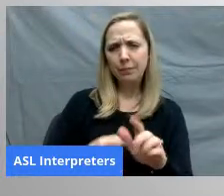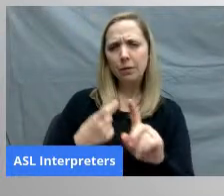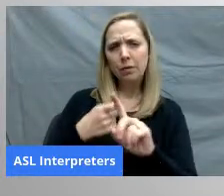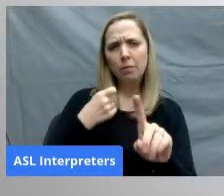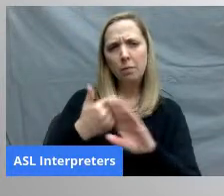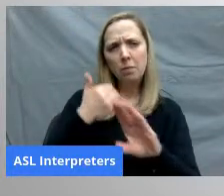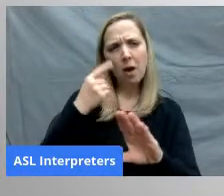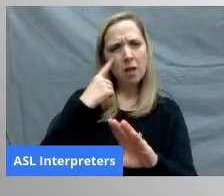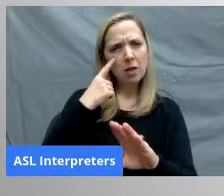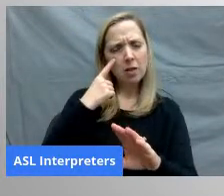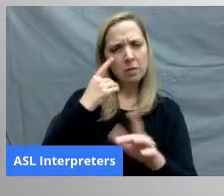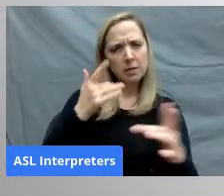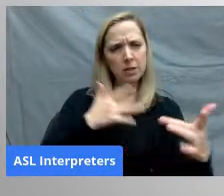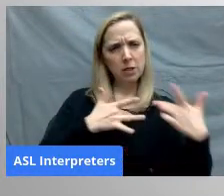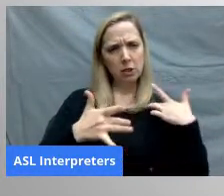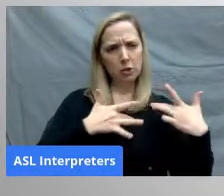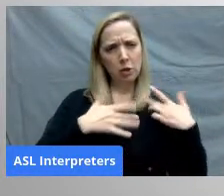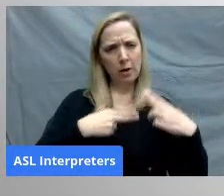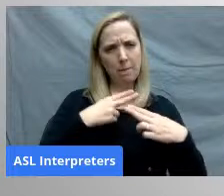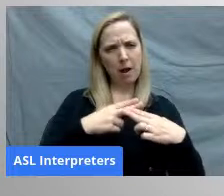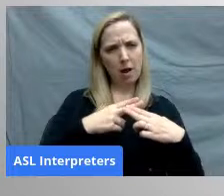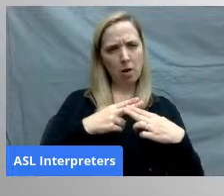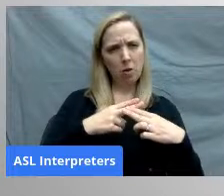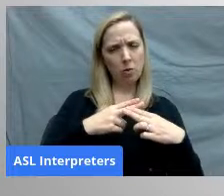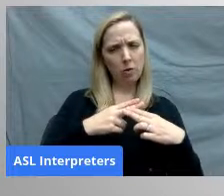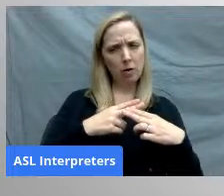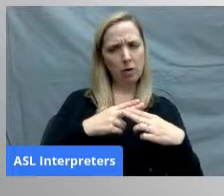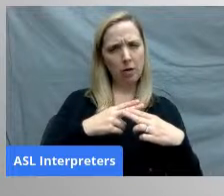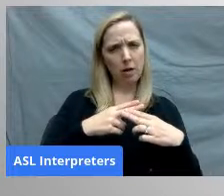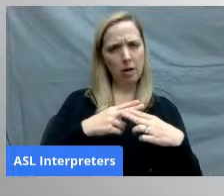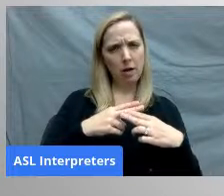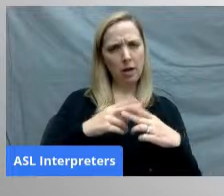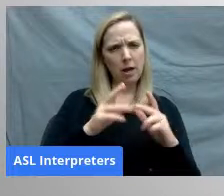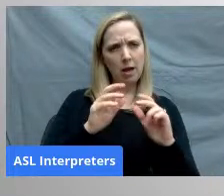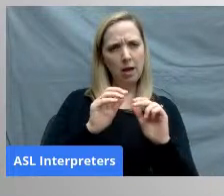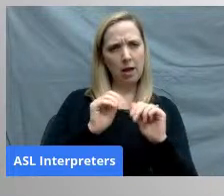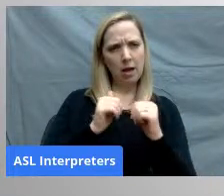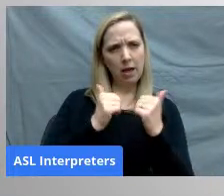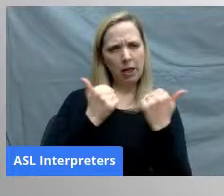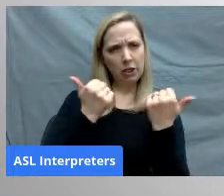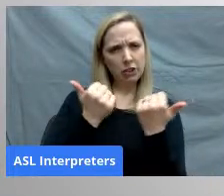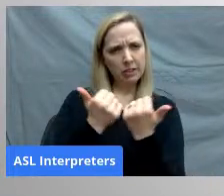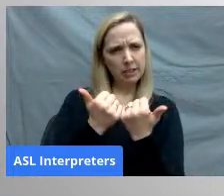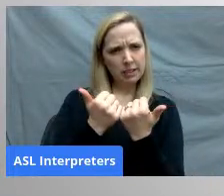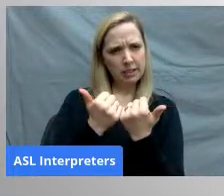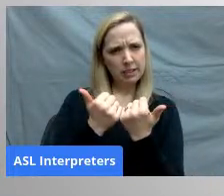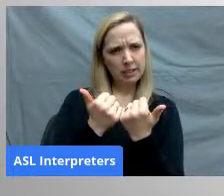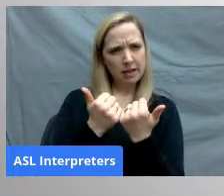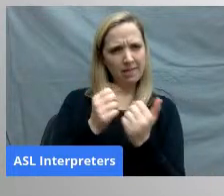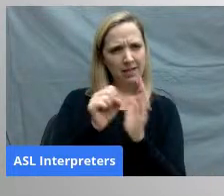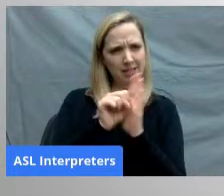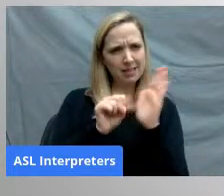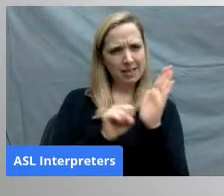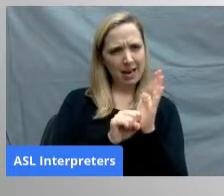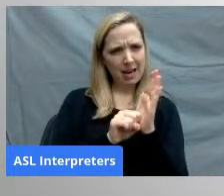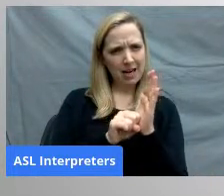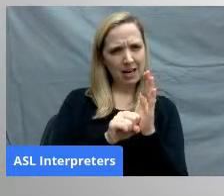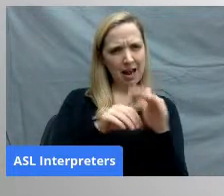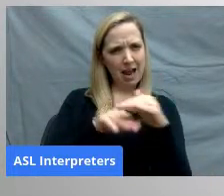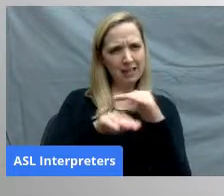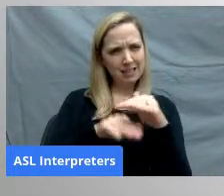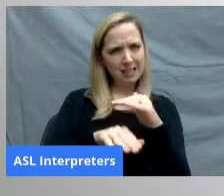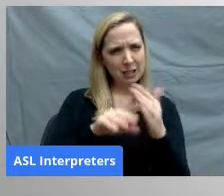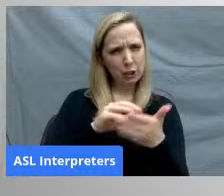like agencies of the state having access to students. Where is that covered if it's not going to be